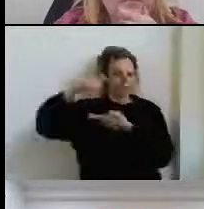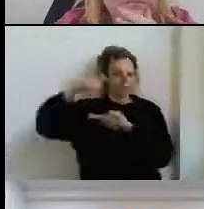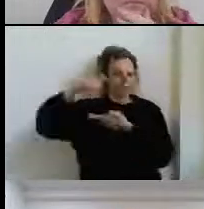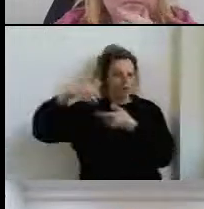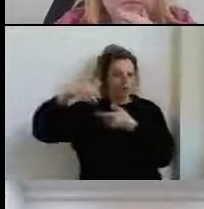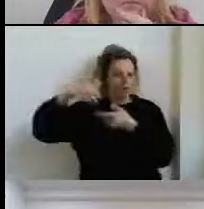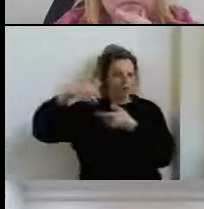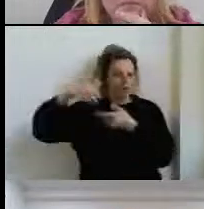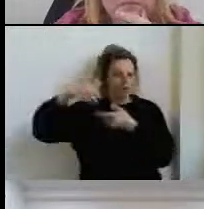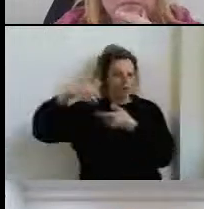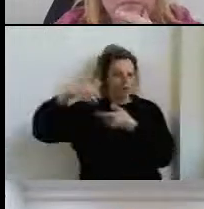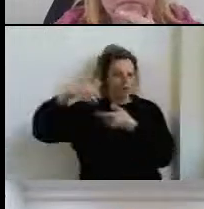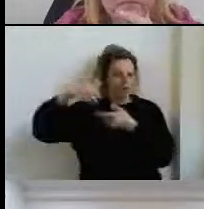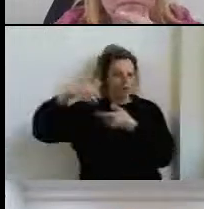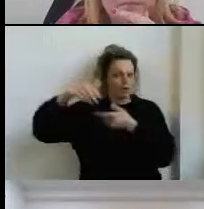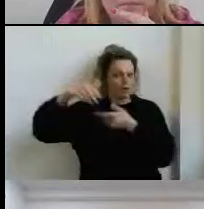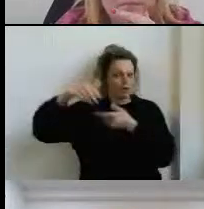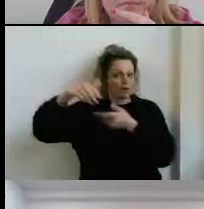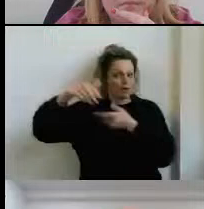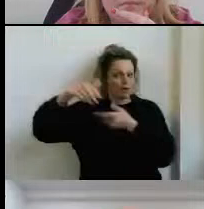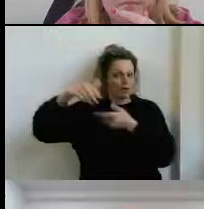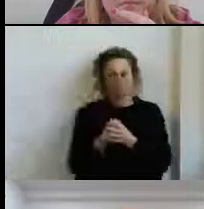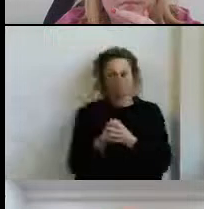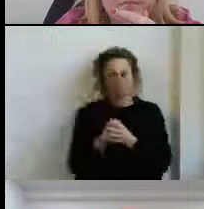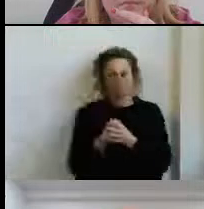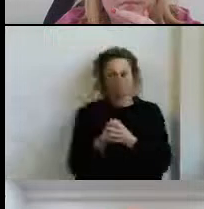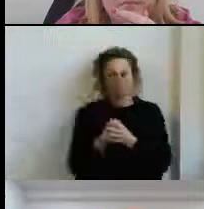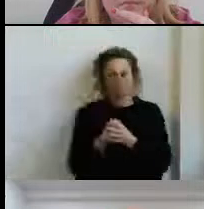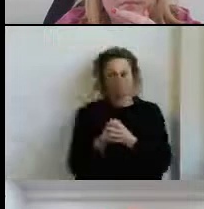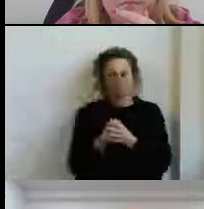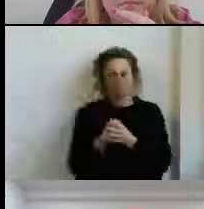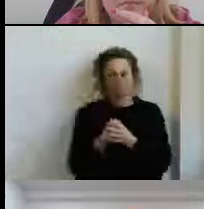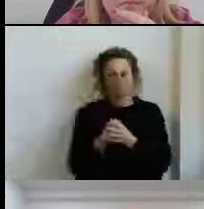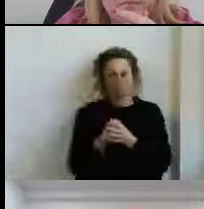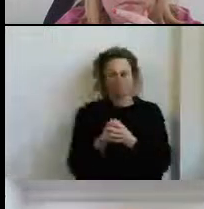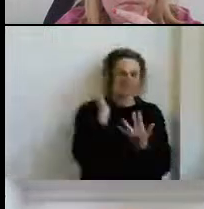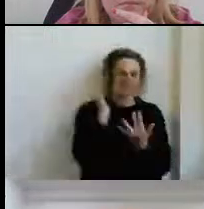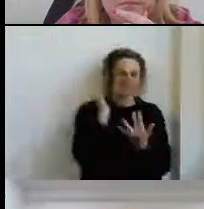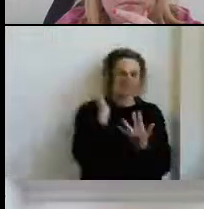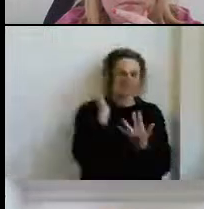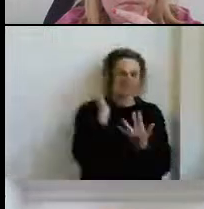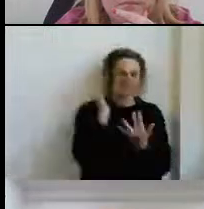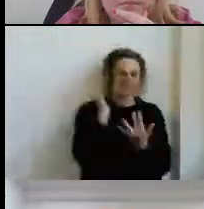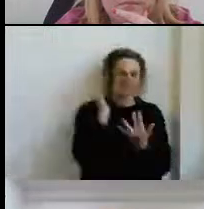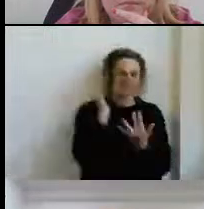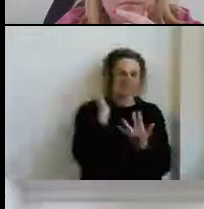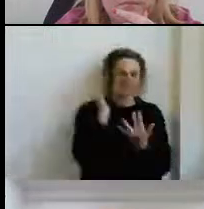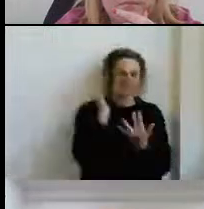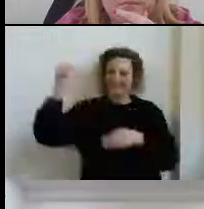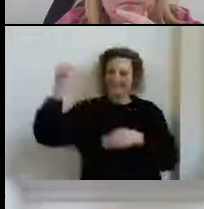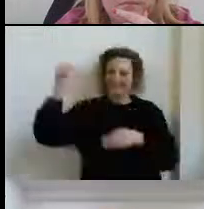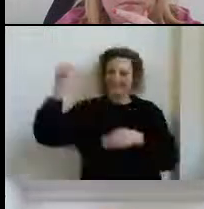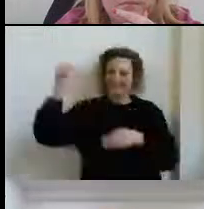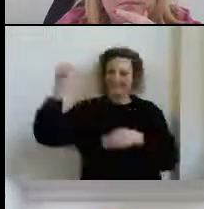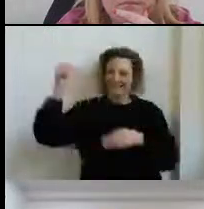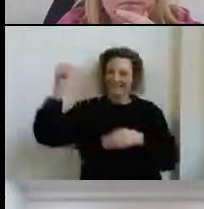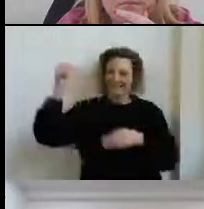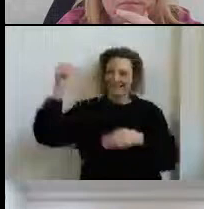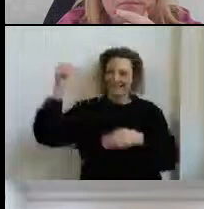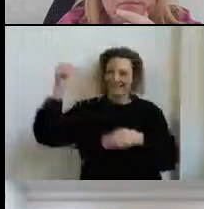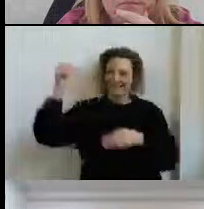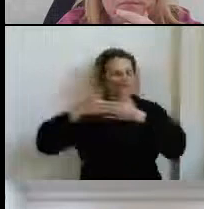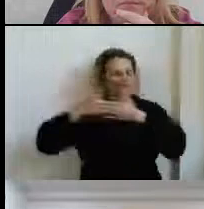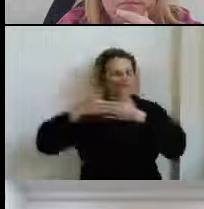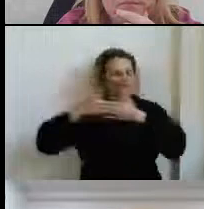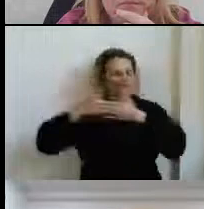stores around the world. So this idea that accessibility is front of house is also coming into hardware. There's also lanyards for